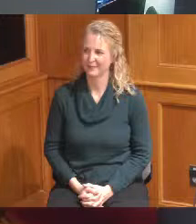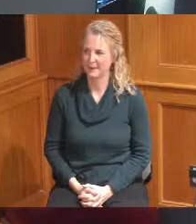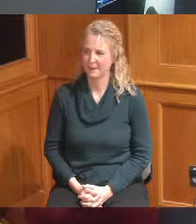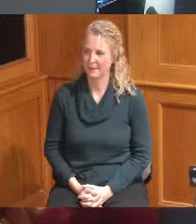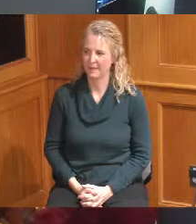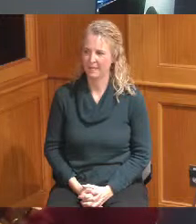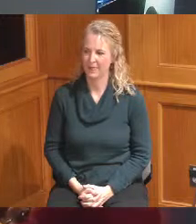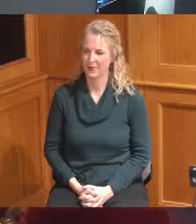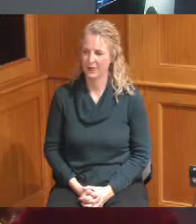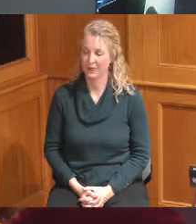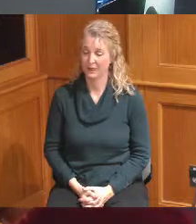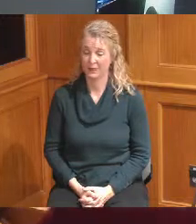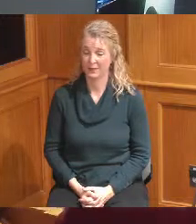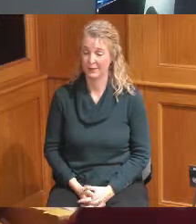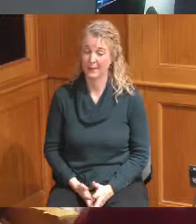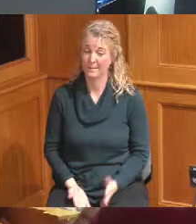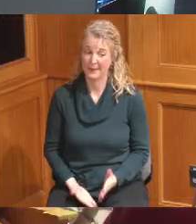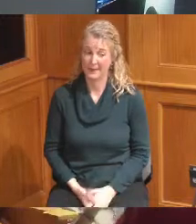Thank you.